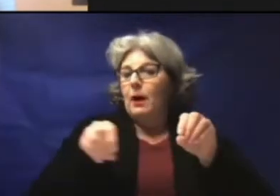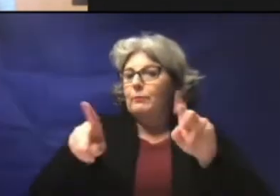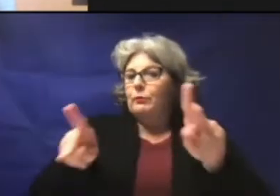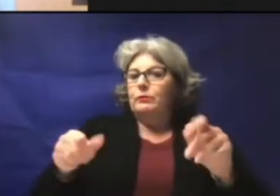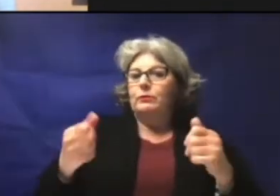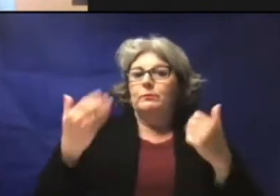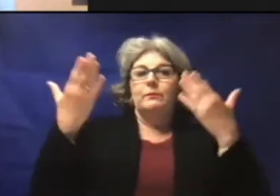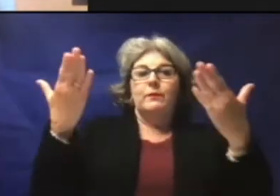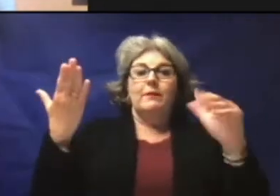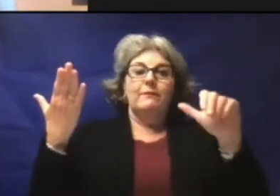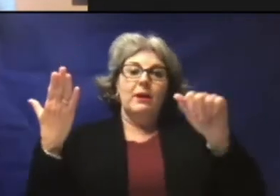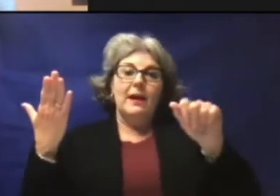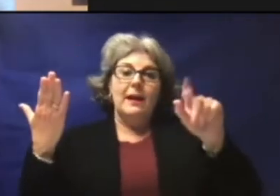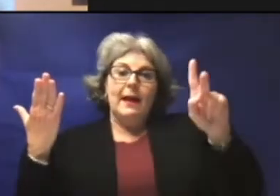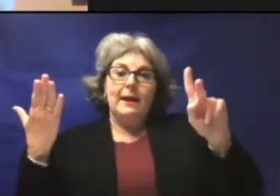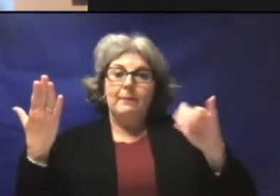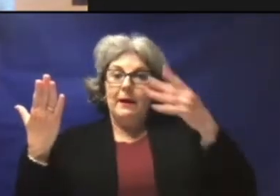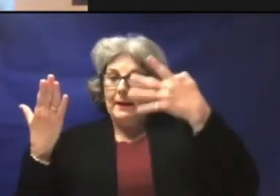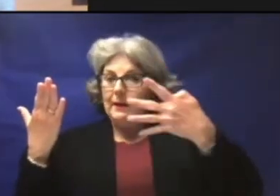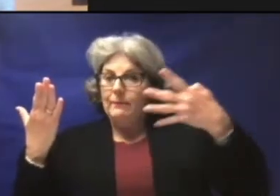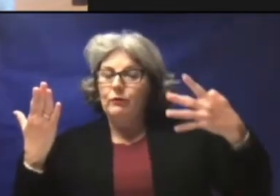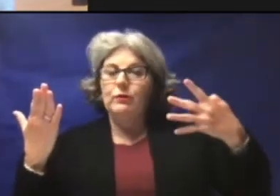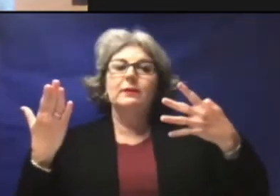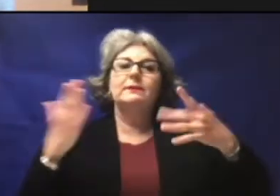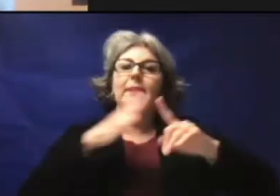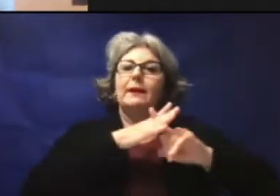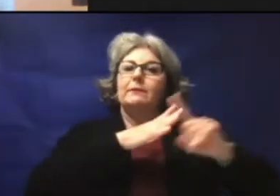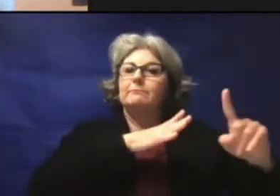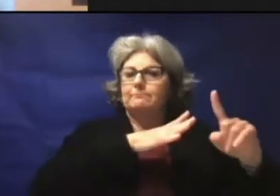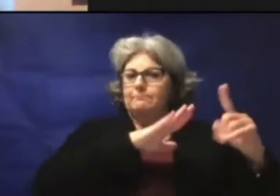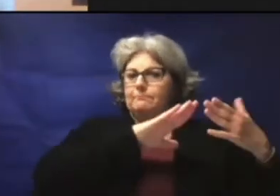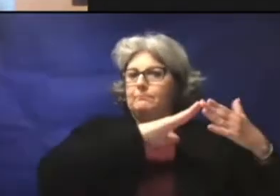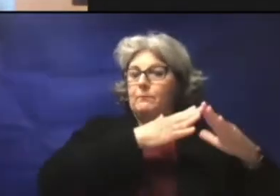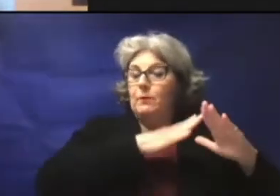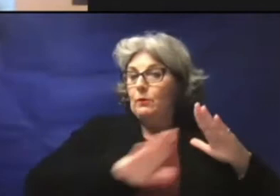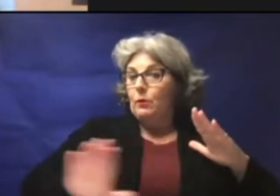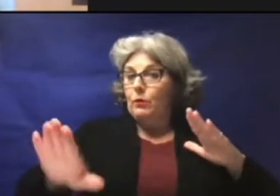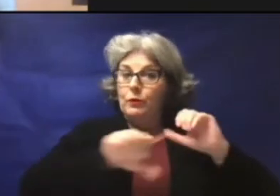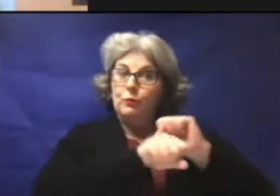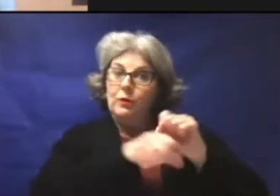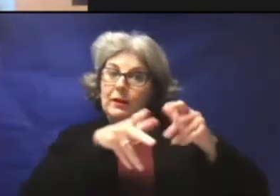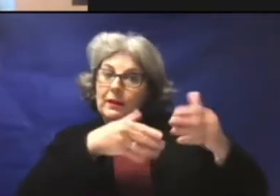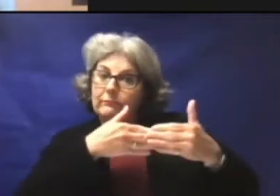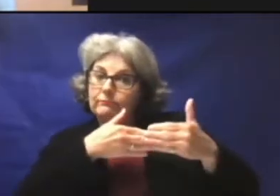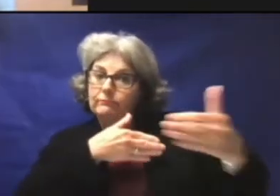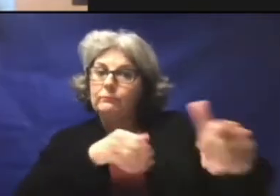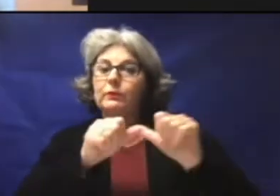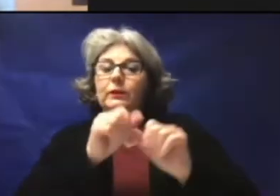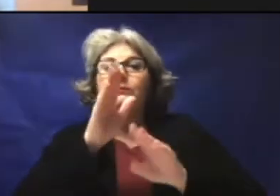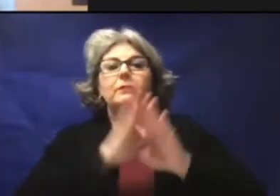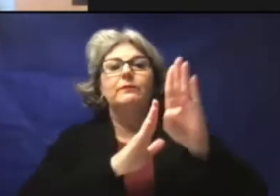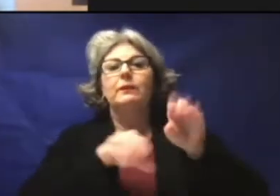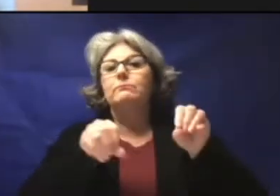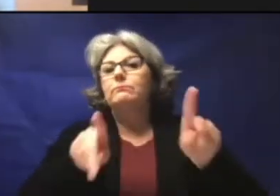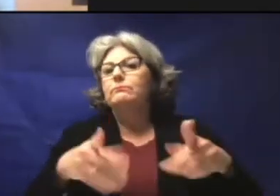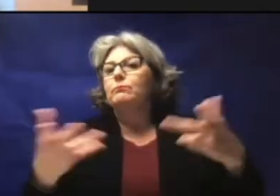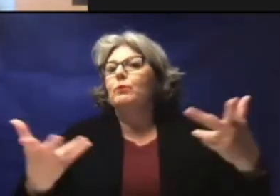for AAPI immigrant and refugees communities, or the work that needs to be done to continue building these